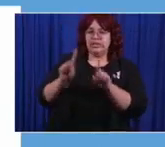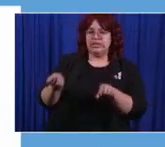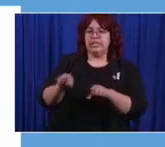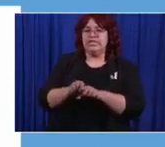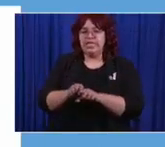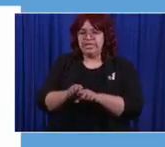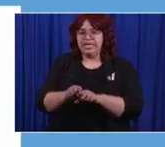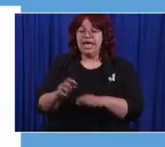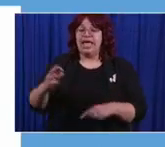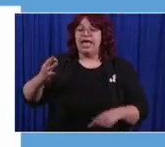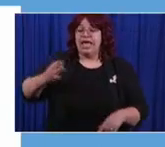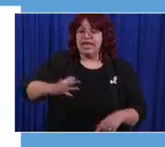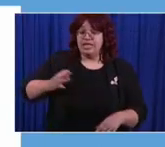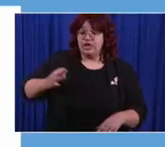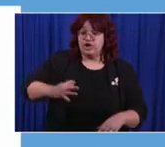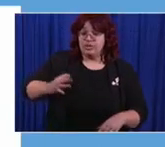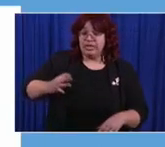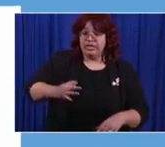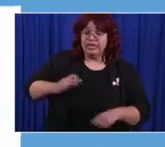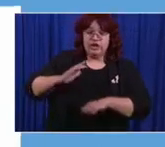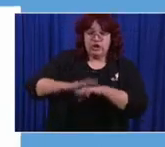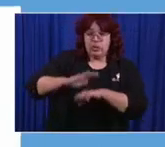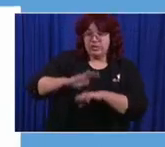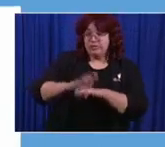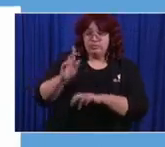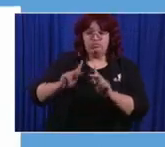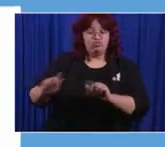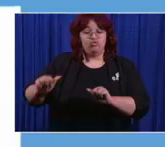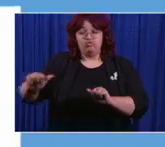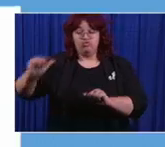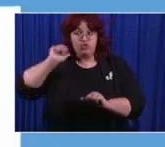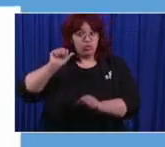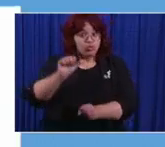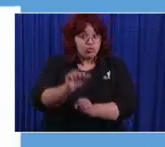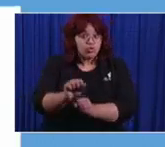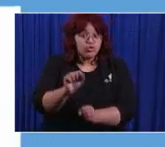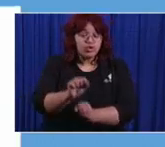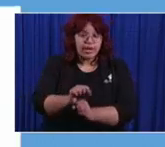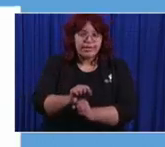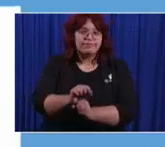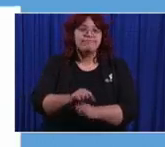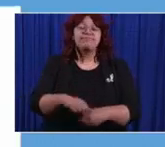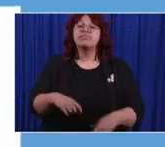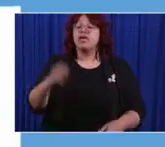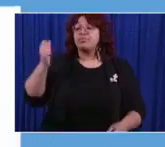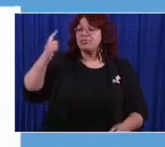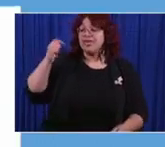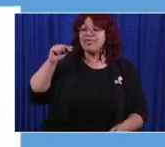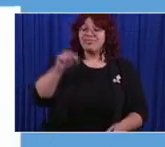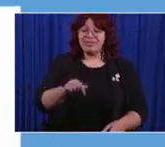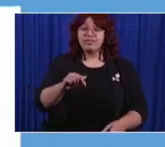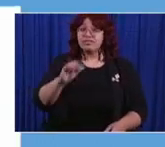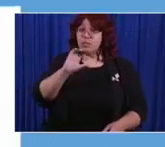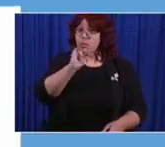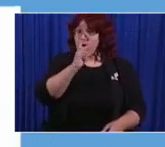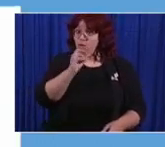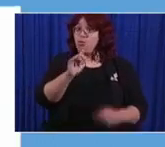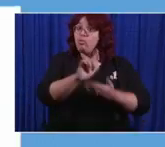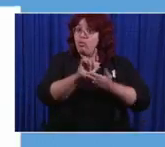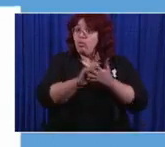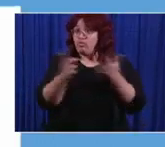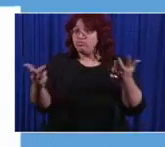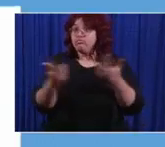form. This is compliant with Ohio law, under Ohio law,